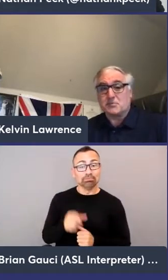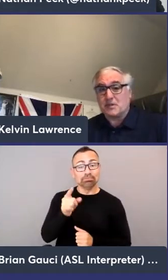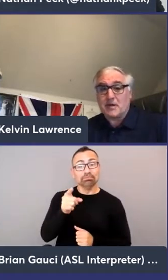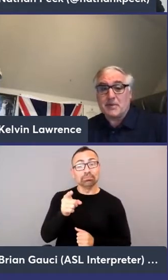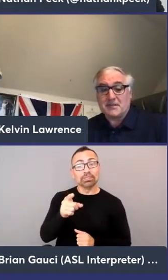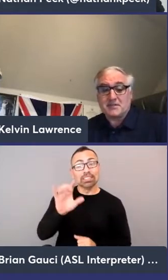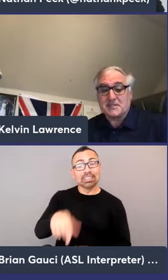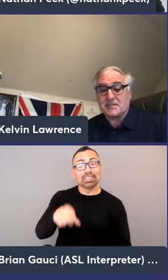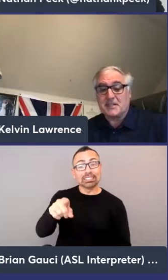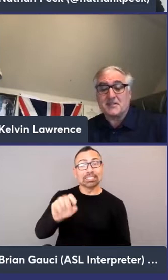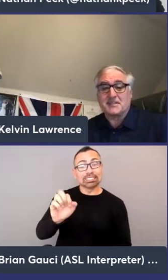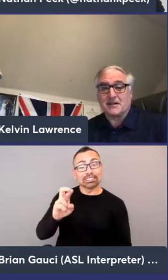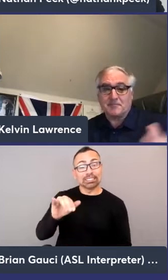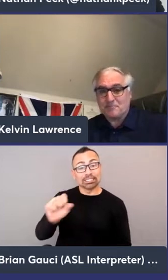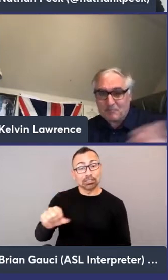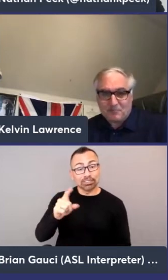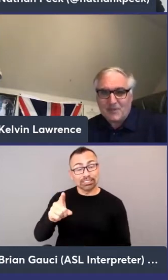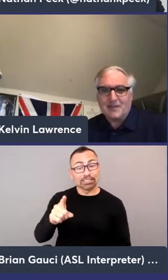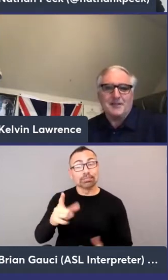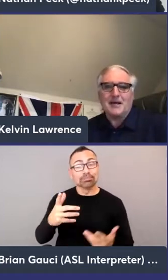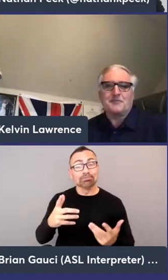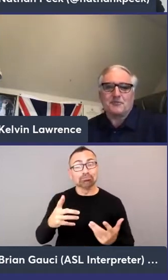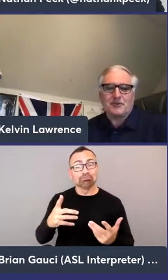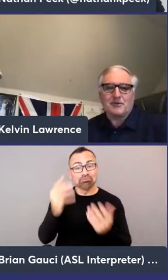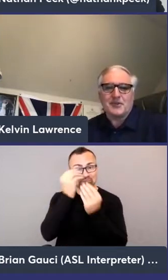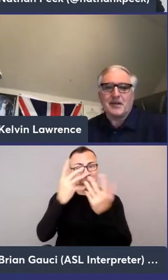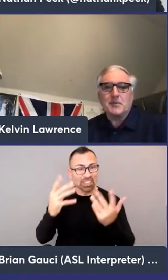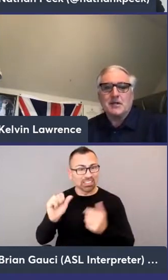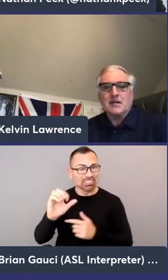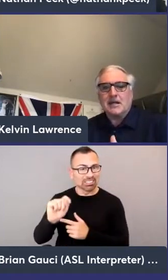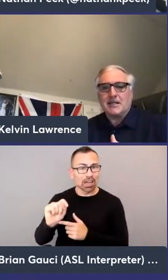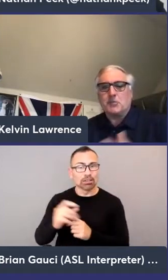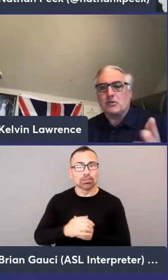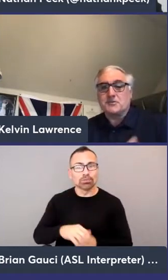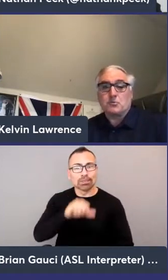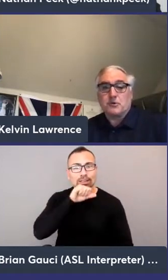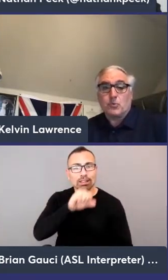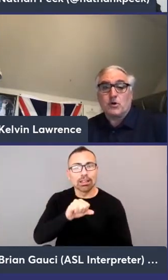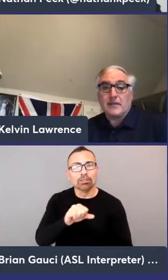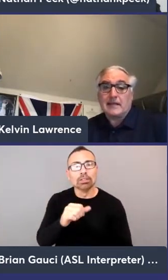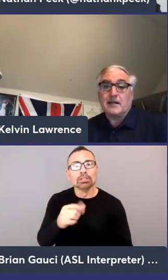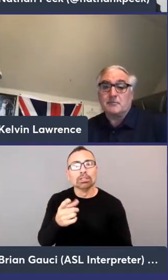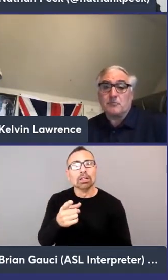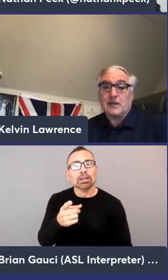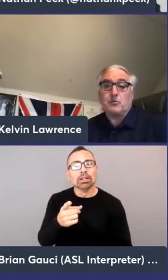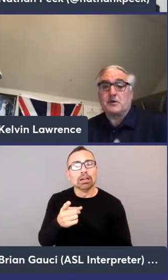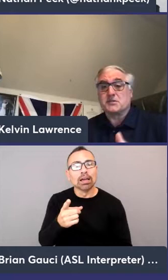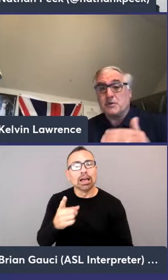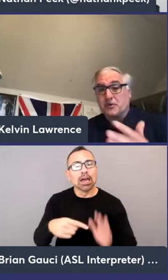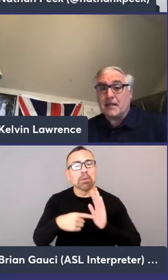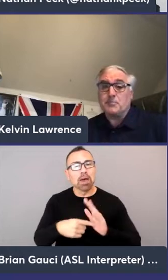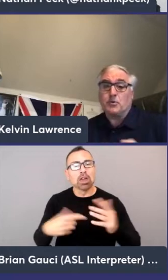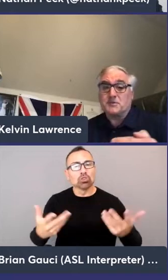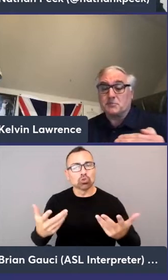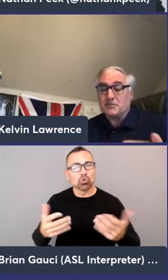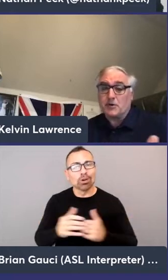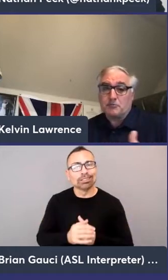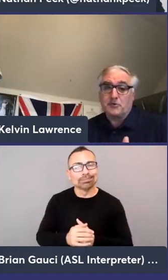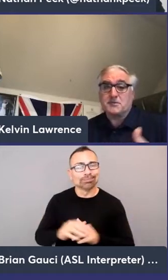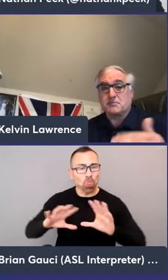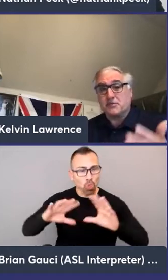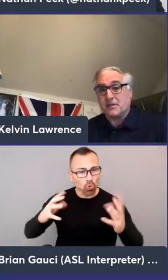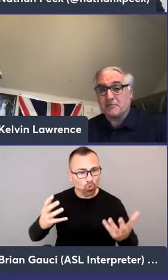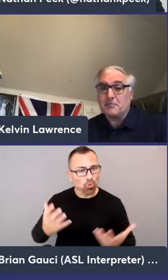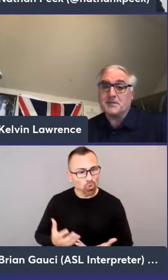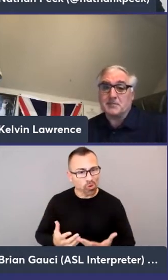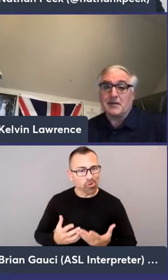set. It's one of my passions. It's a data set I've loved for a long time. And it models the world airline network. So we've got airports and we've got